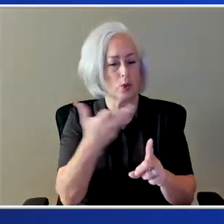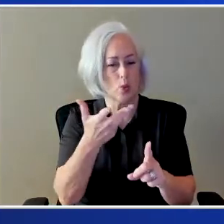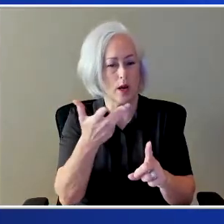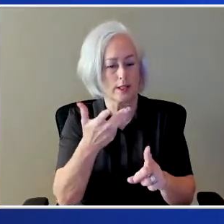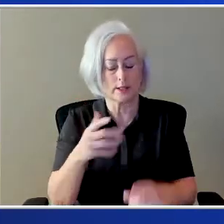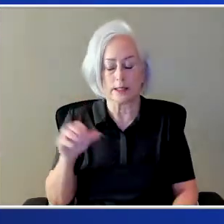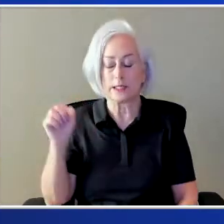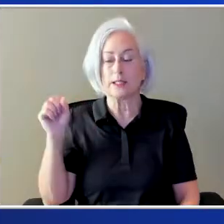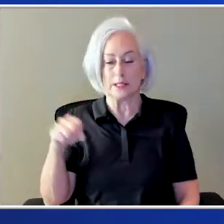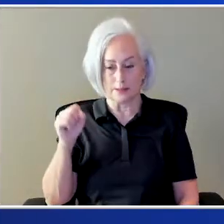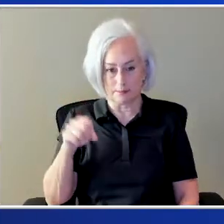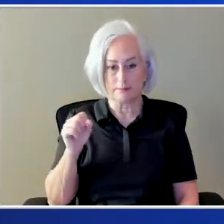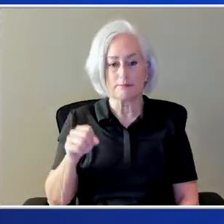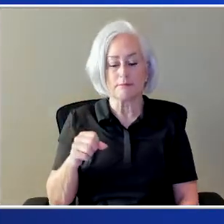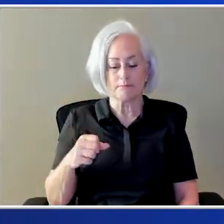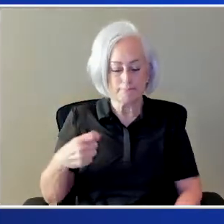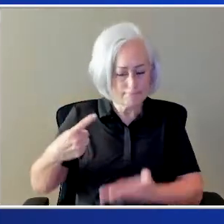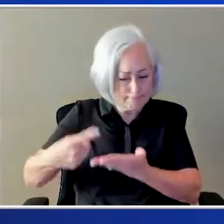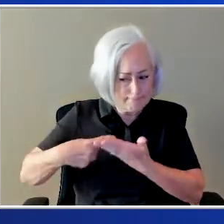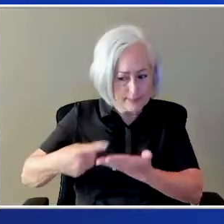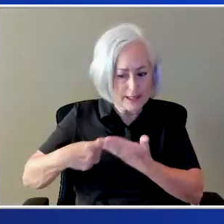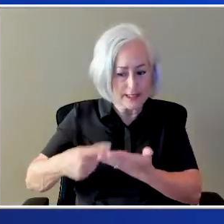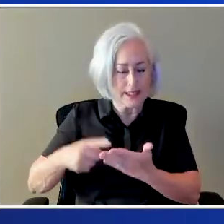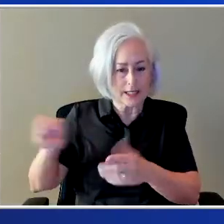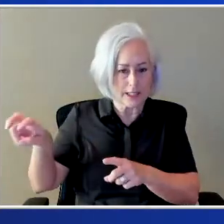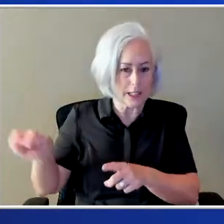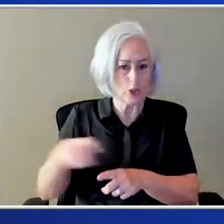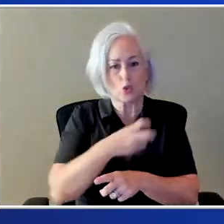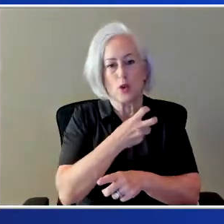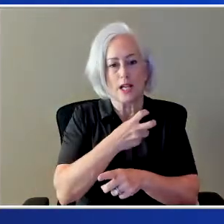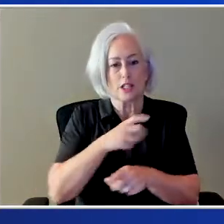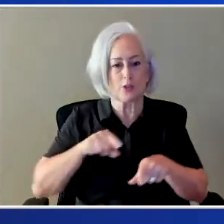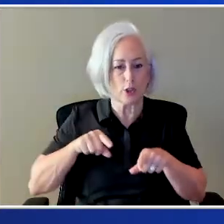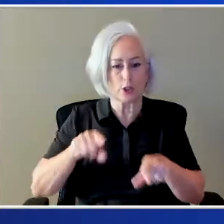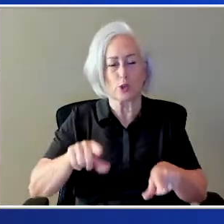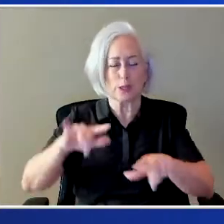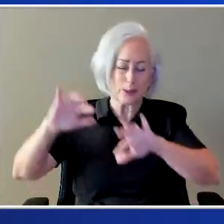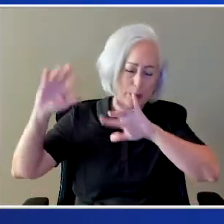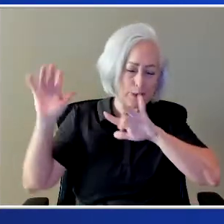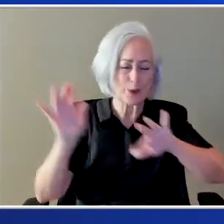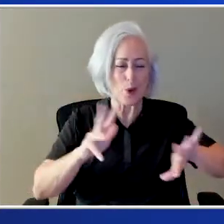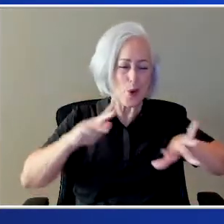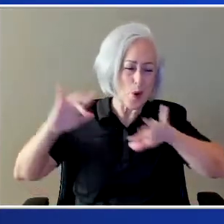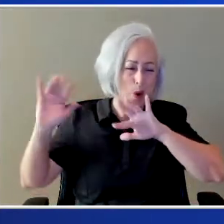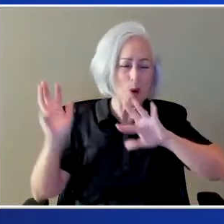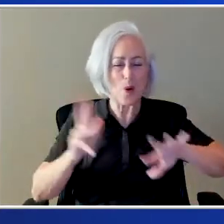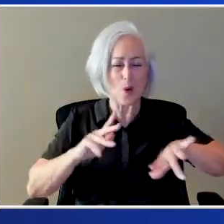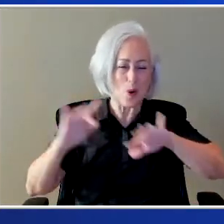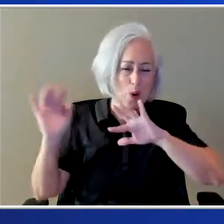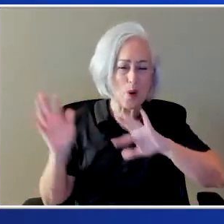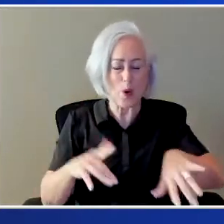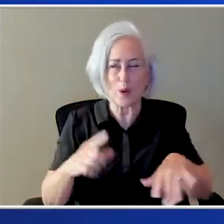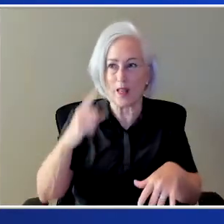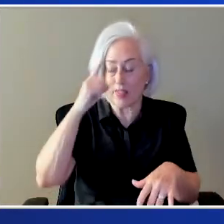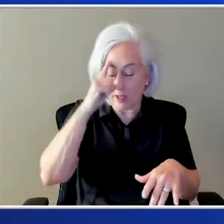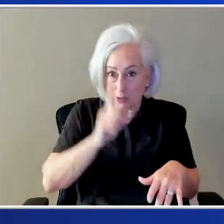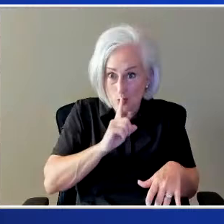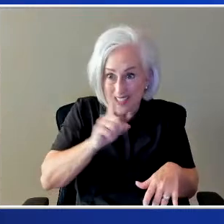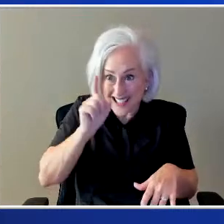about transferring him, it was in the middle of a blinding blizzard, so my thought was, is it really that necessary that he be transferred